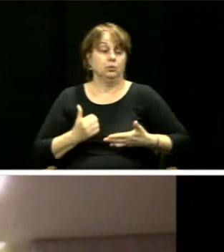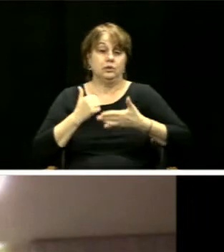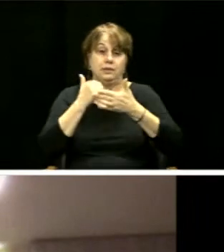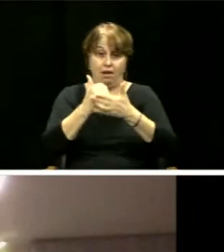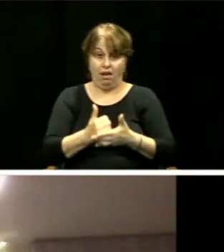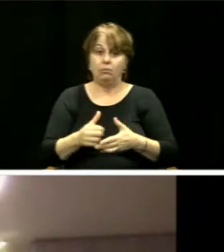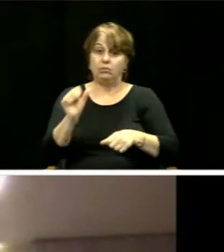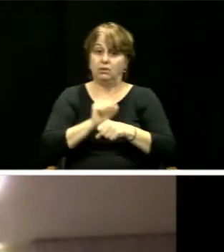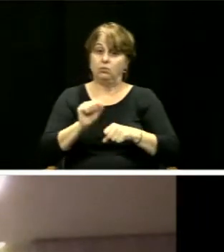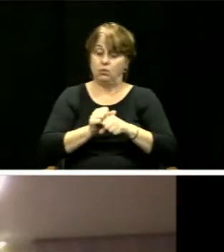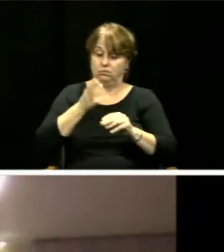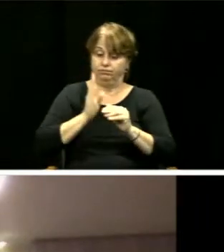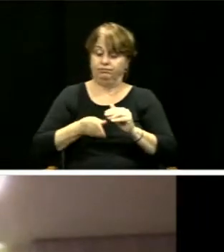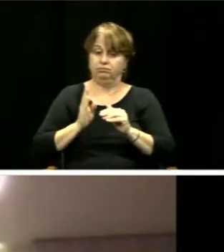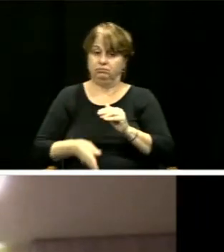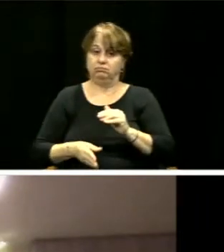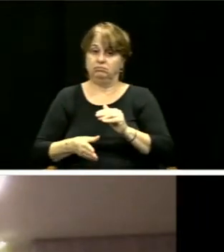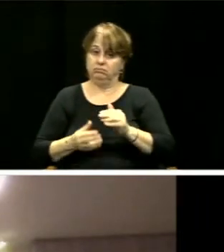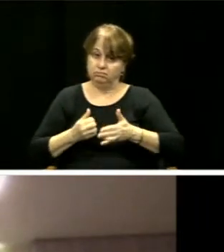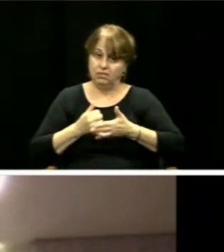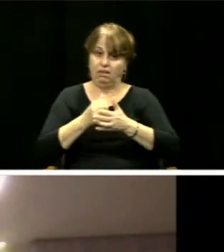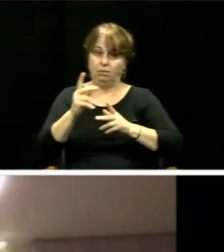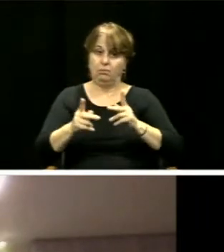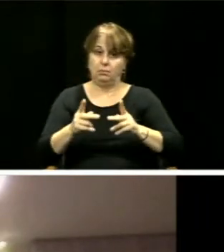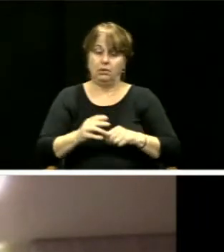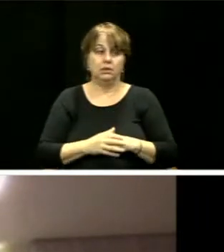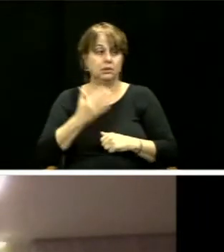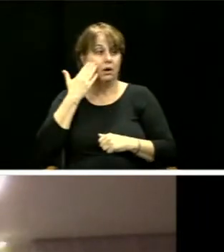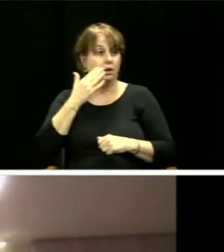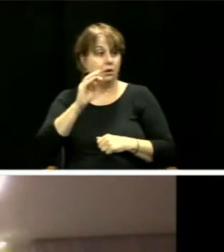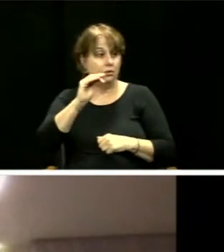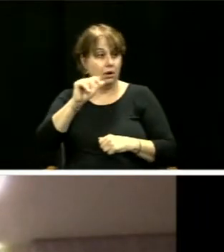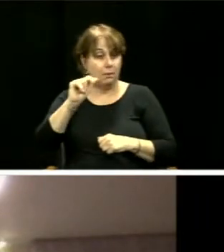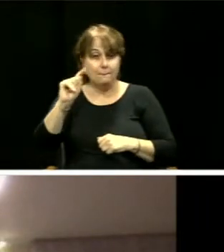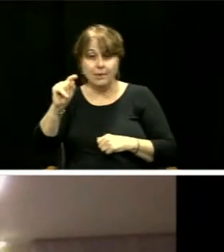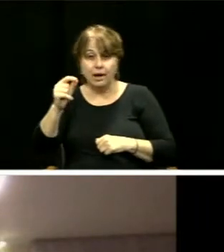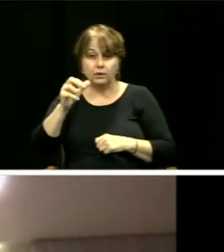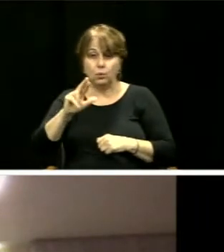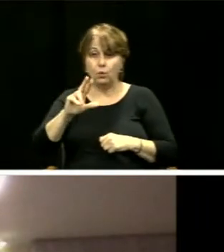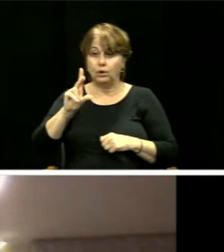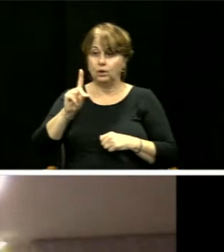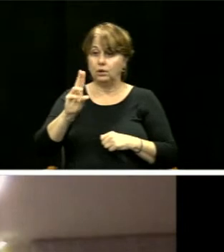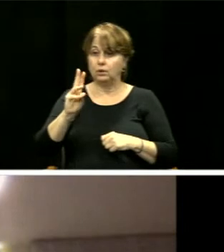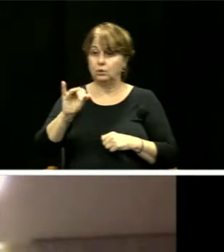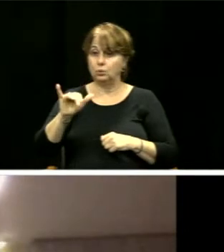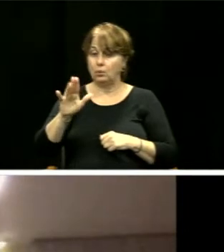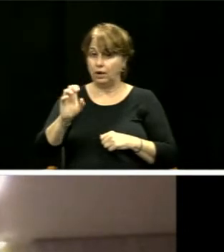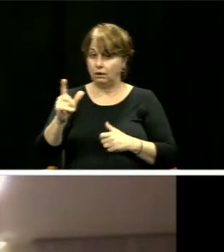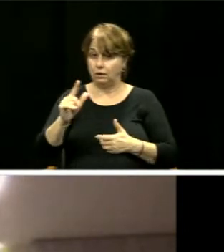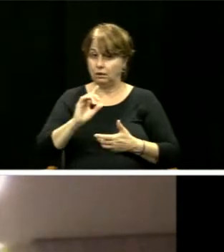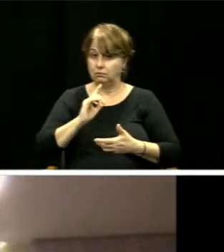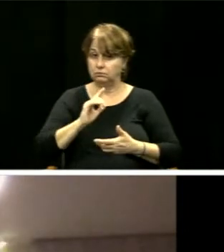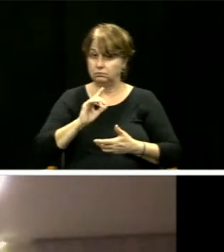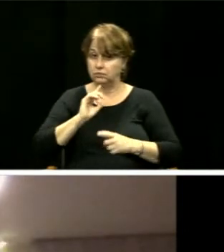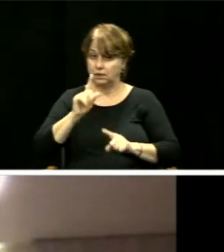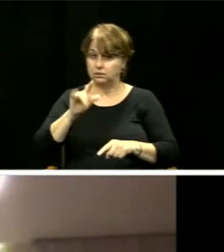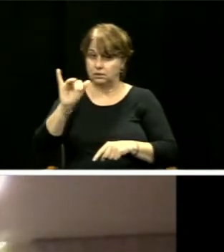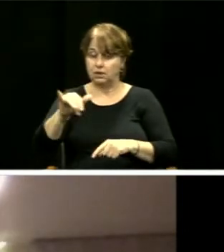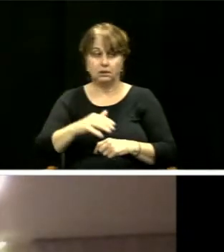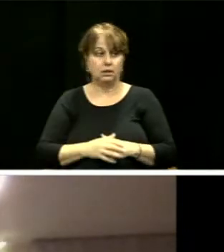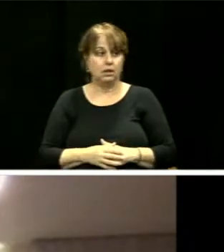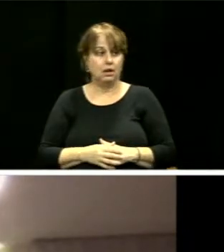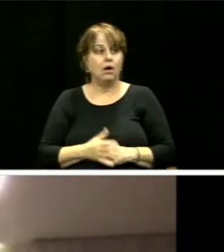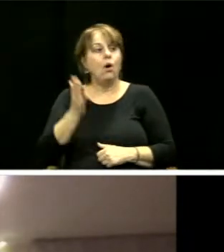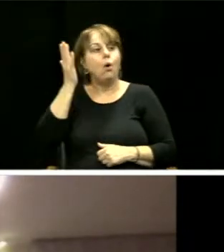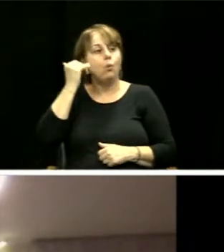that work done. So I don't know if Matt Hart is on or if Dwayne can answer that, but if that's even because this is